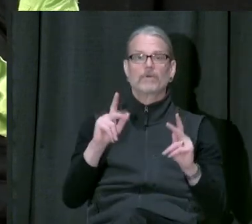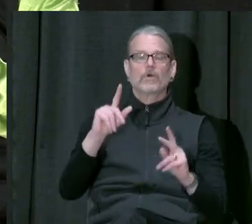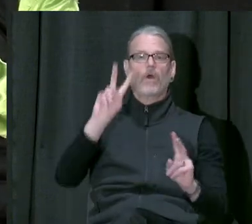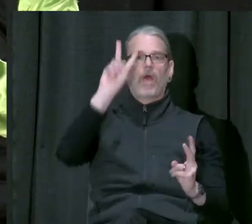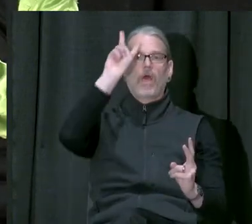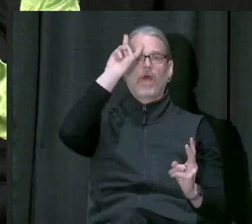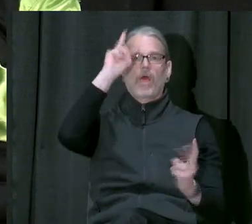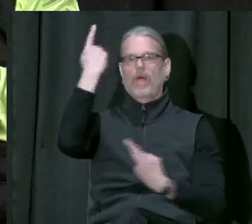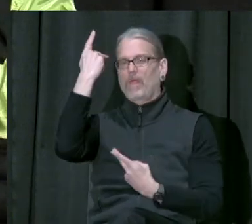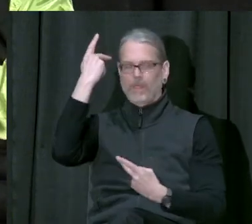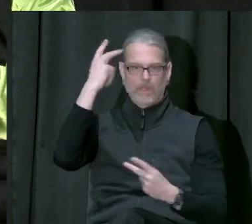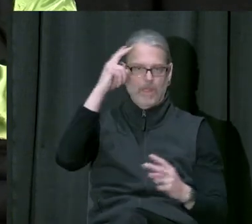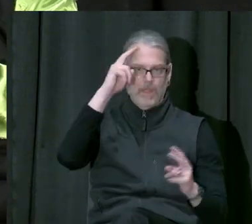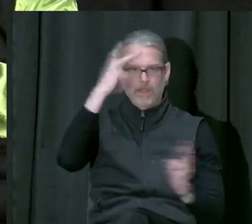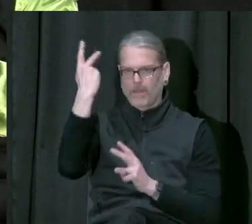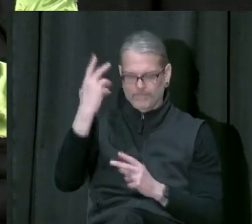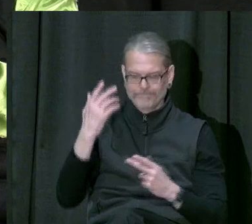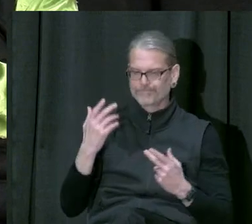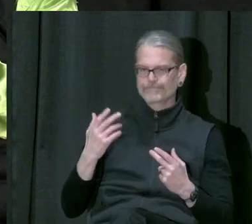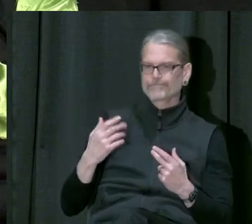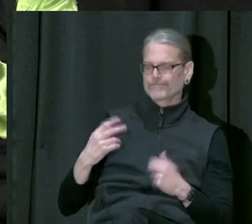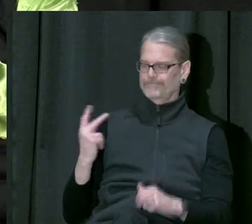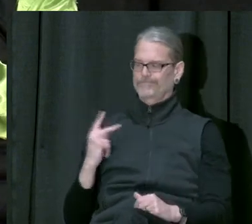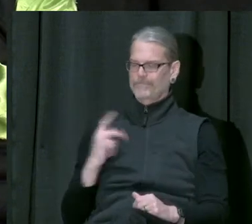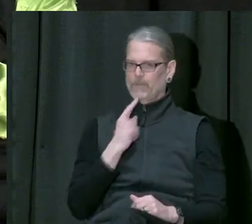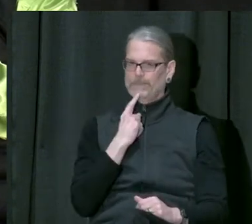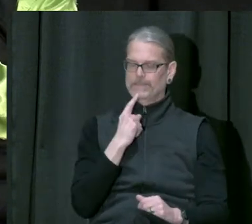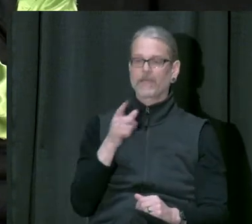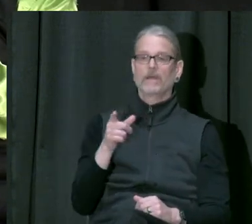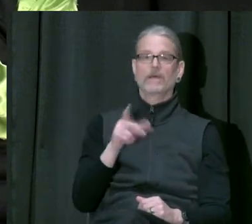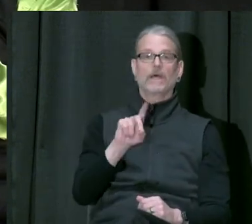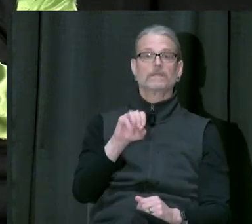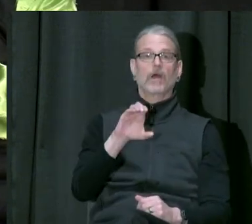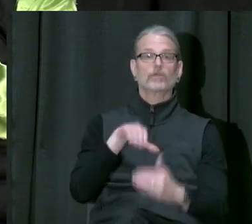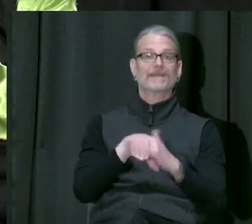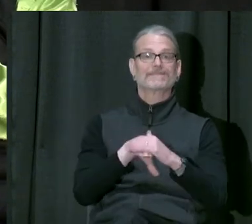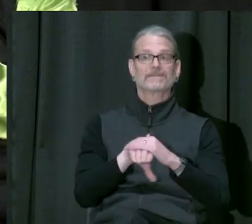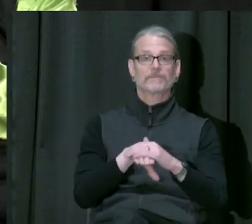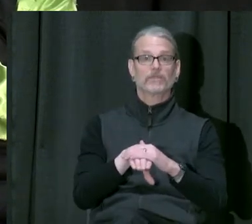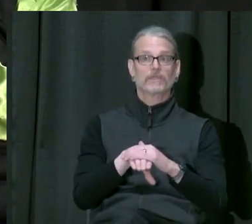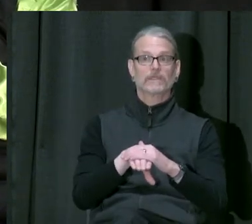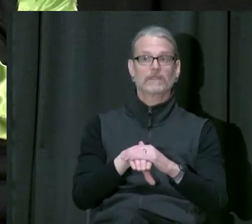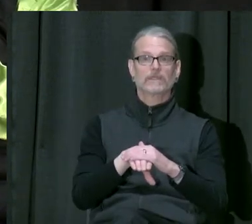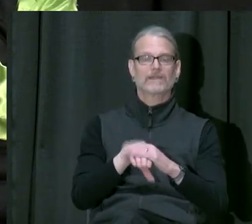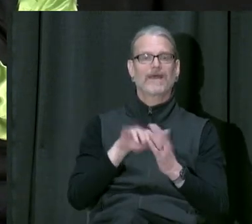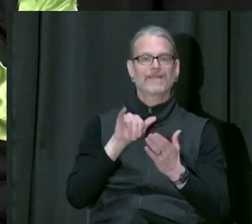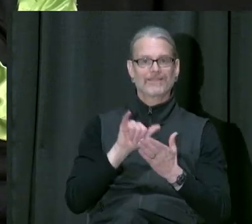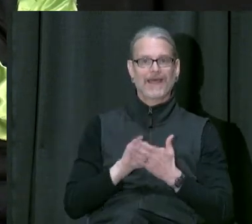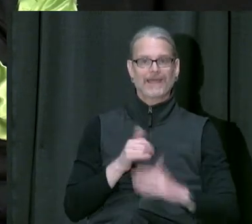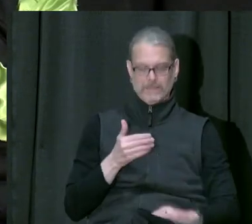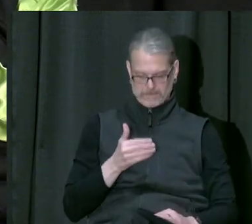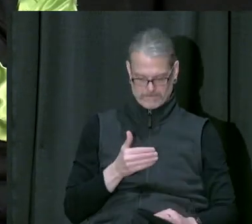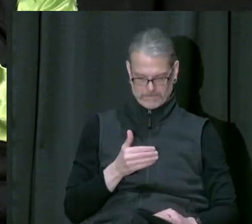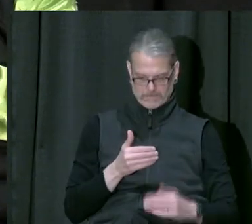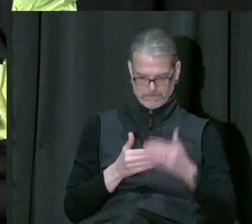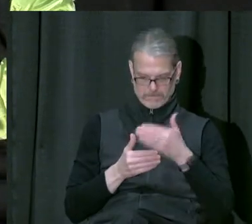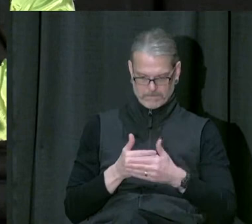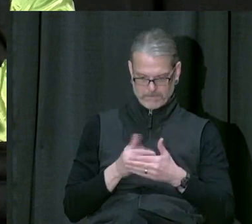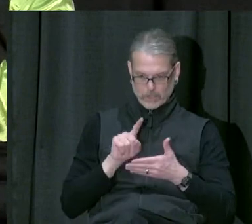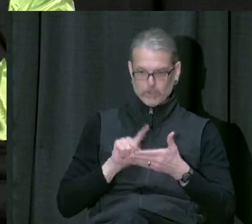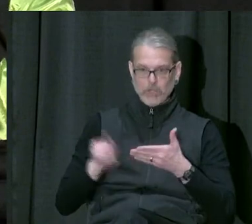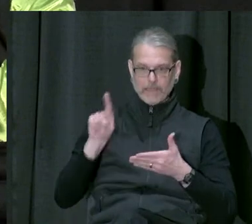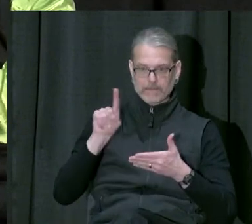understand that. Chad and I always say document accessibility is always a series of automated checks